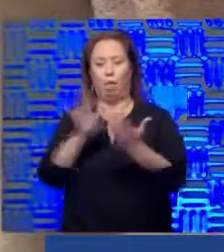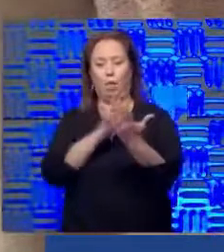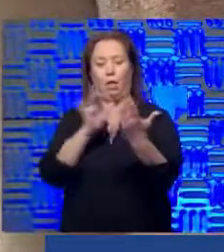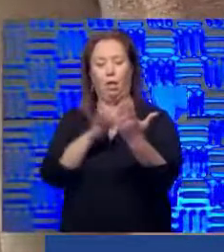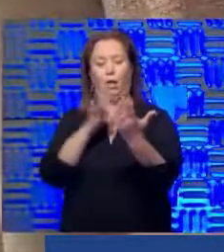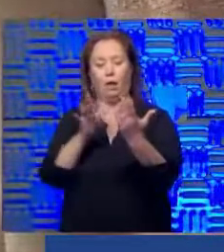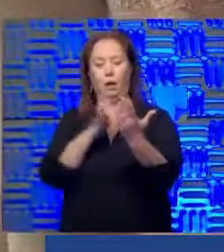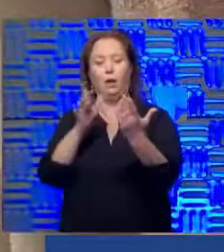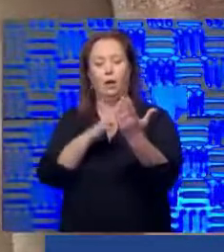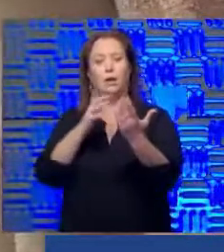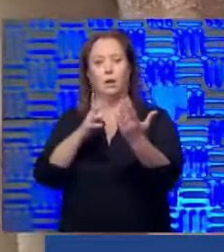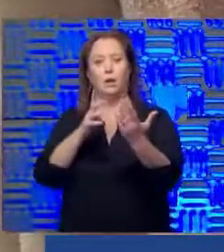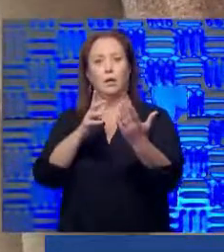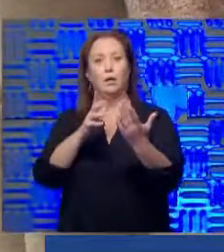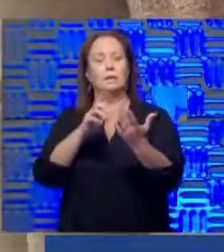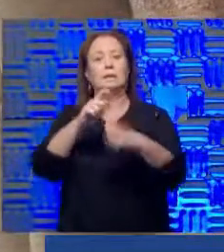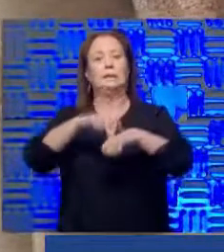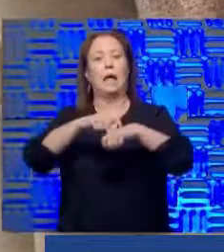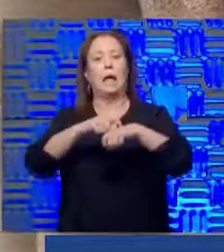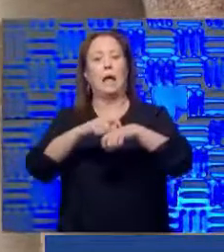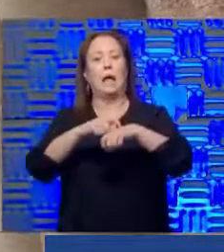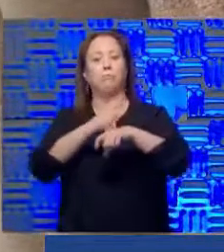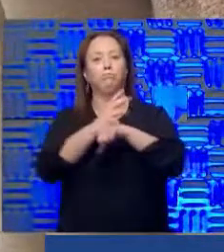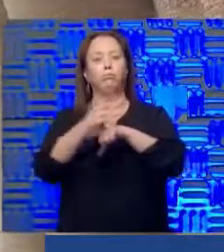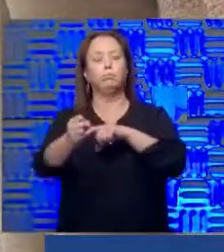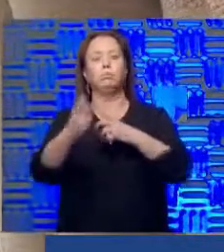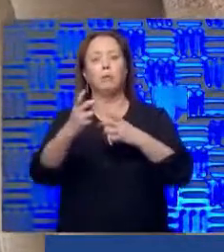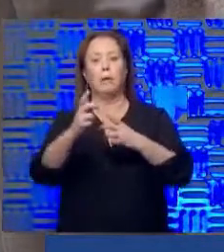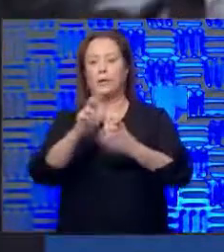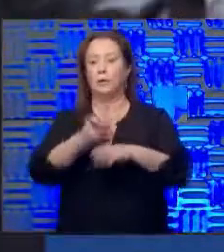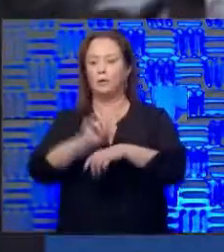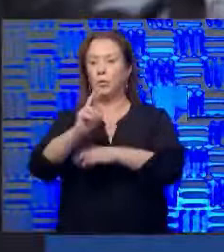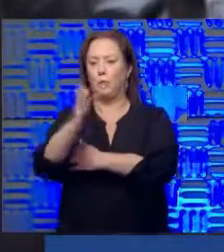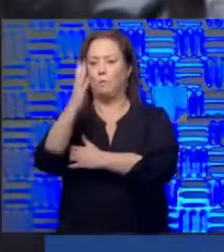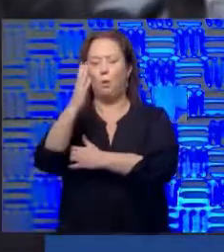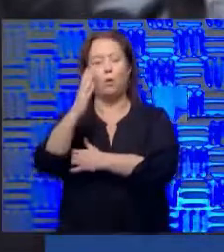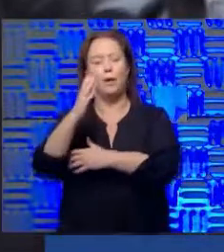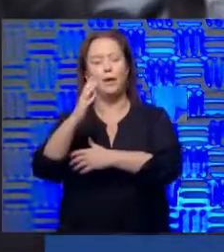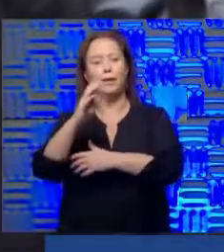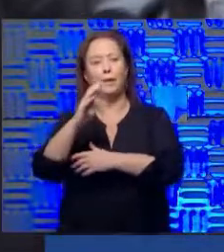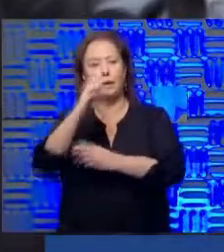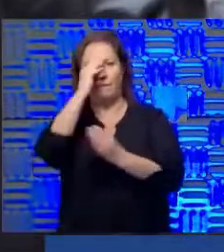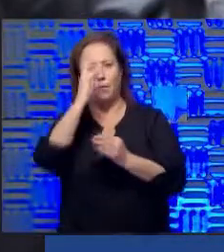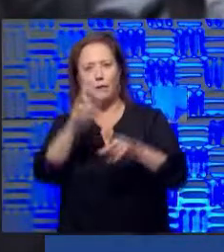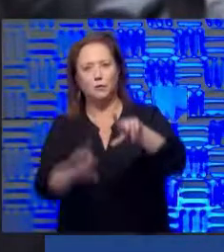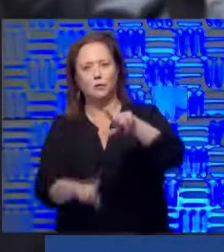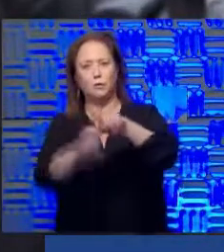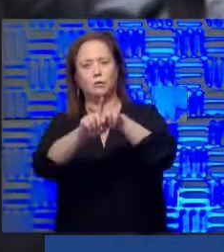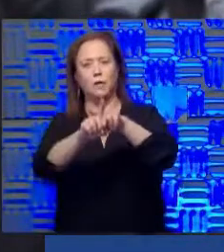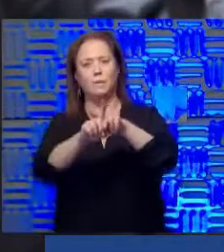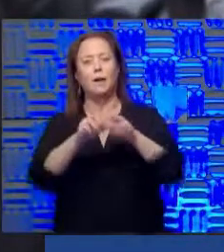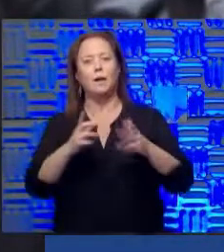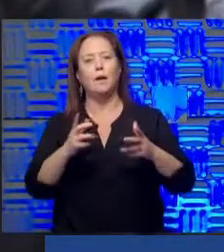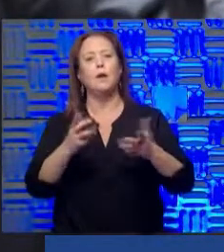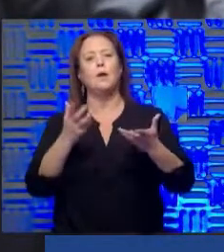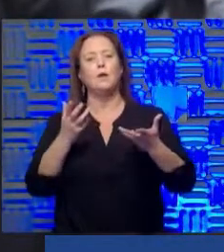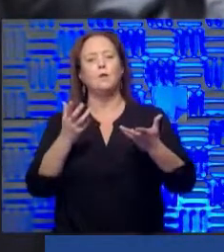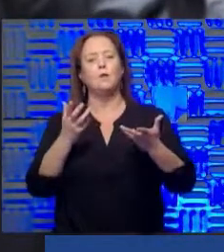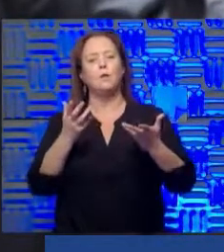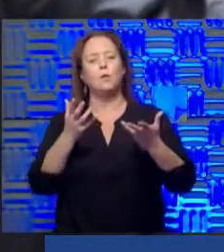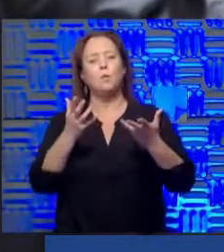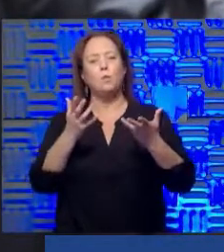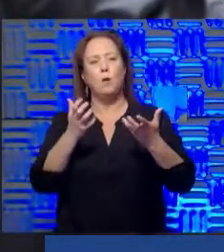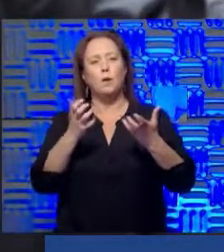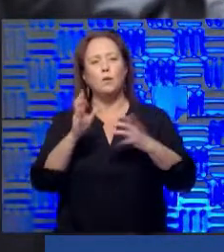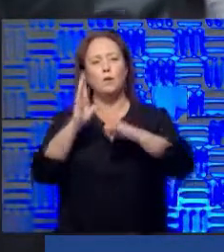to where you were, it's amazing how much content pops up at 2 a.m. apparently. So you just want to try to keep your